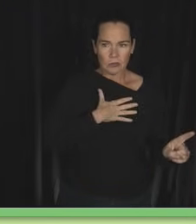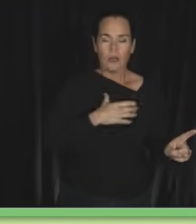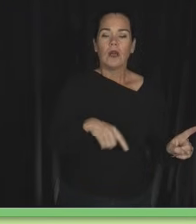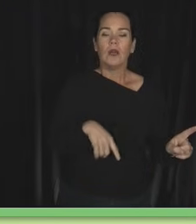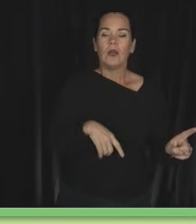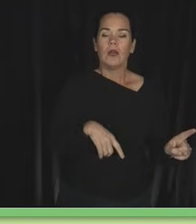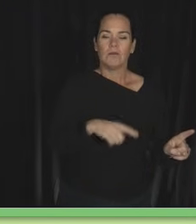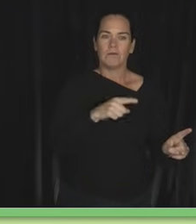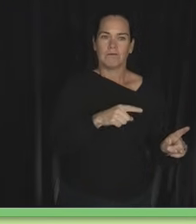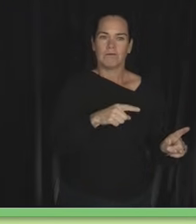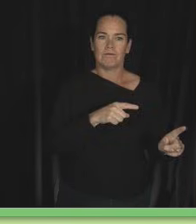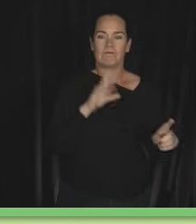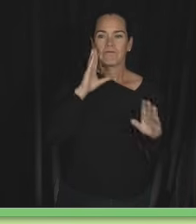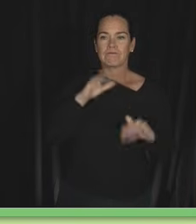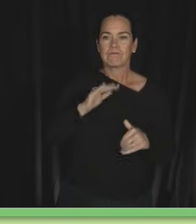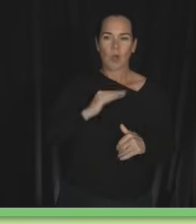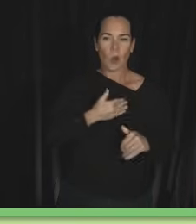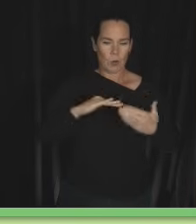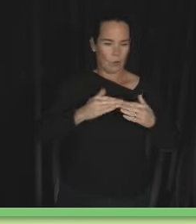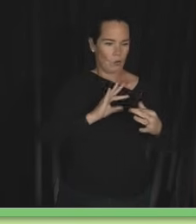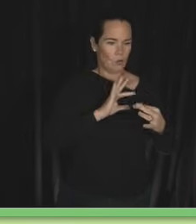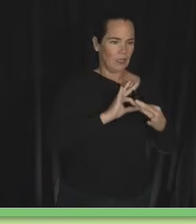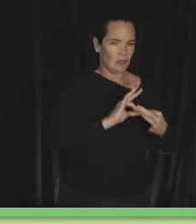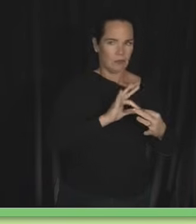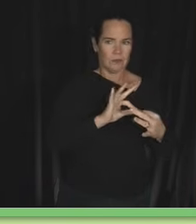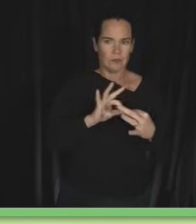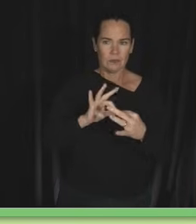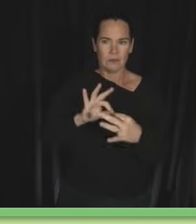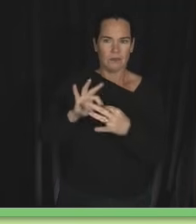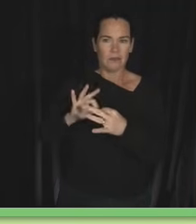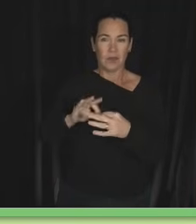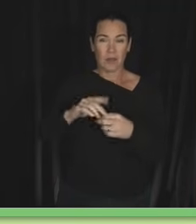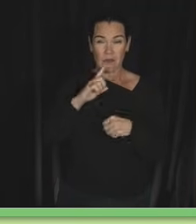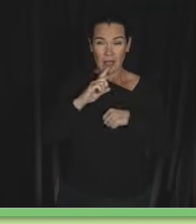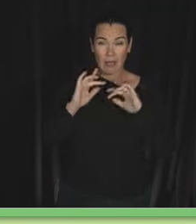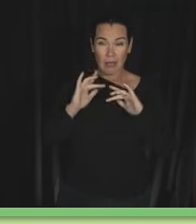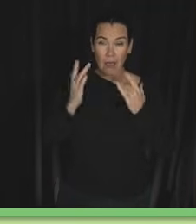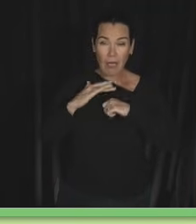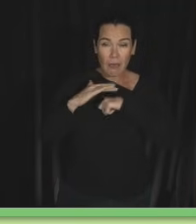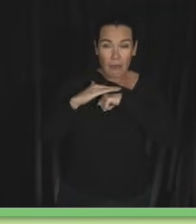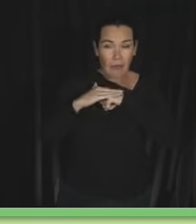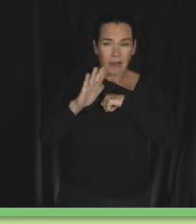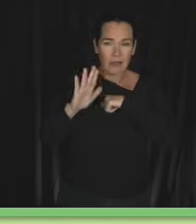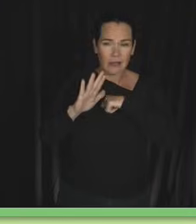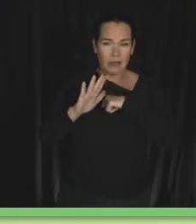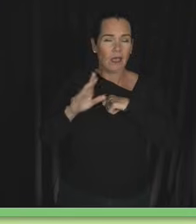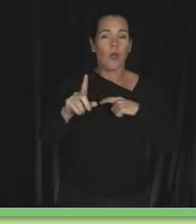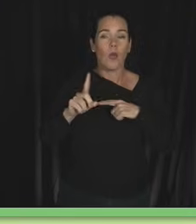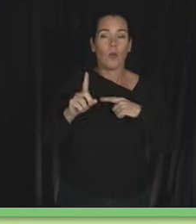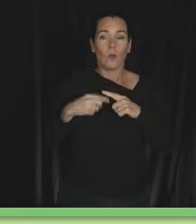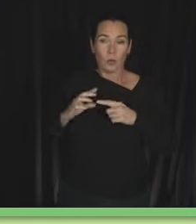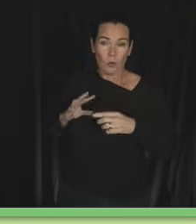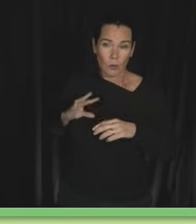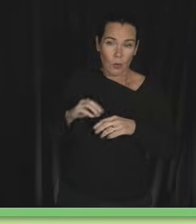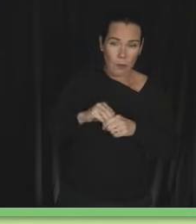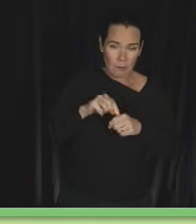The relationships we make in this community are not superficial. When you join this community, you really do join a family,